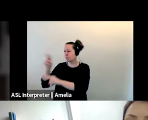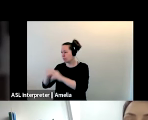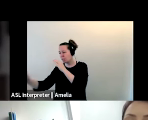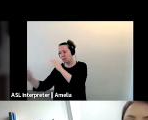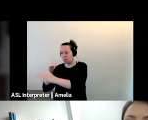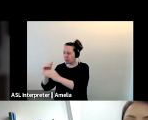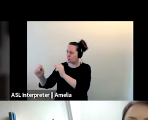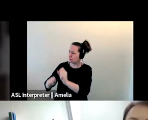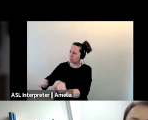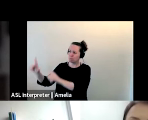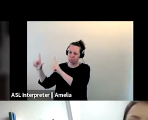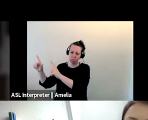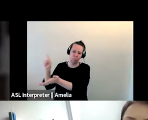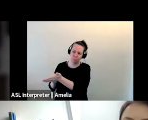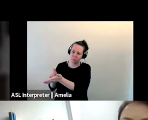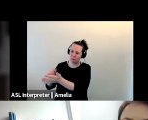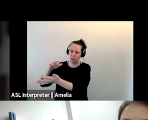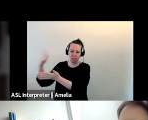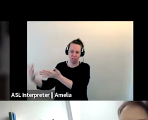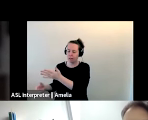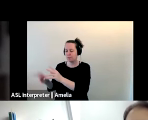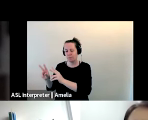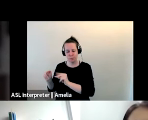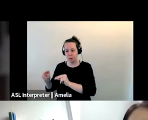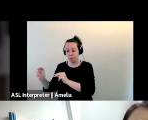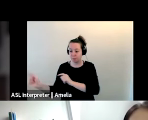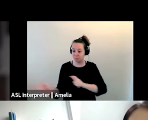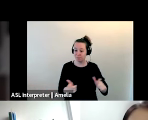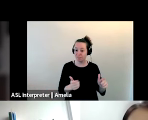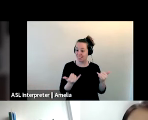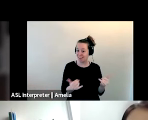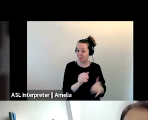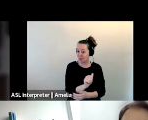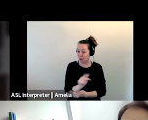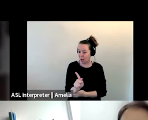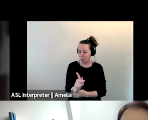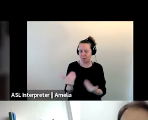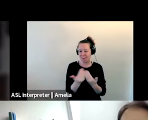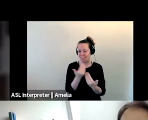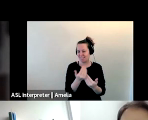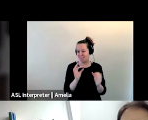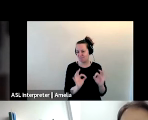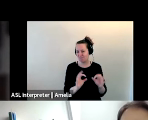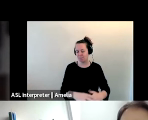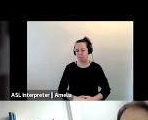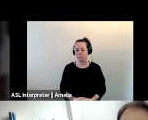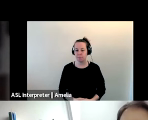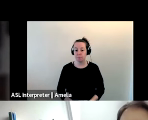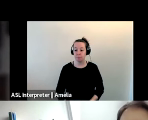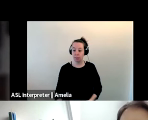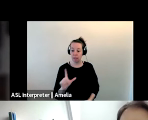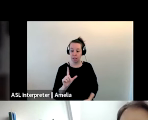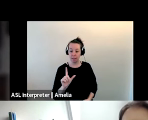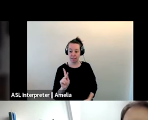it's at home, it's printed. So that's the benefit I see. Now, Elizabeth and I have both taken the personality dimensions.